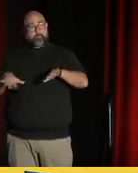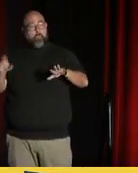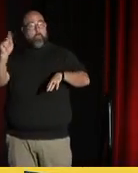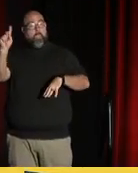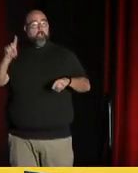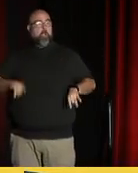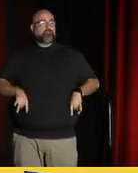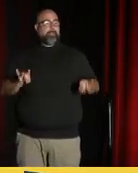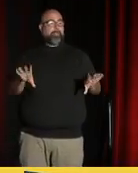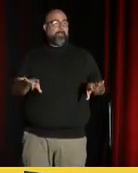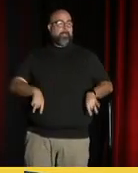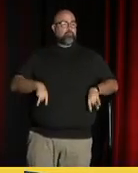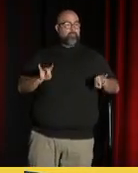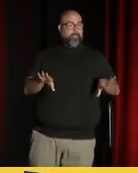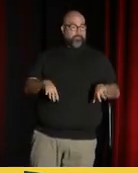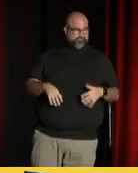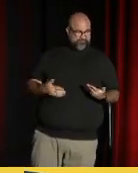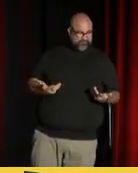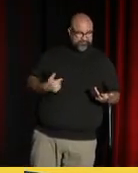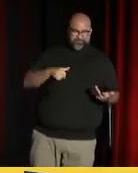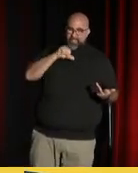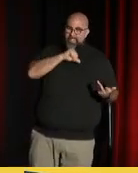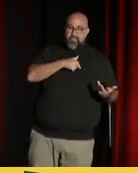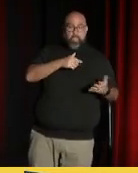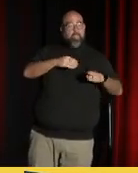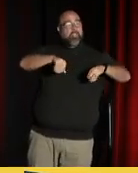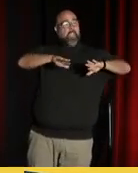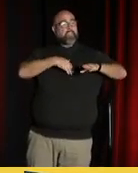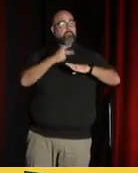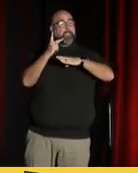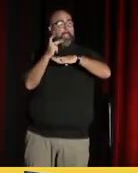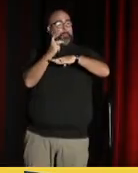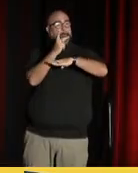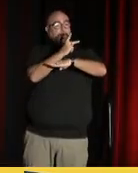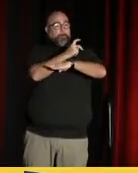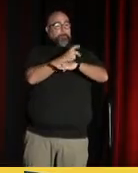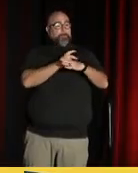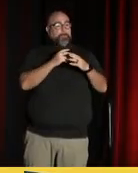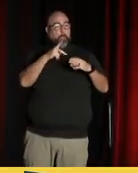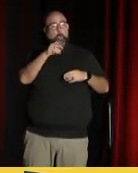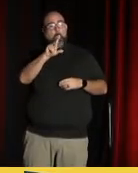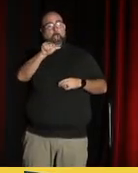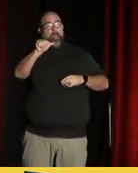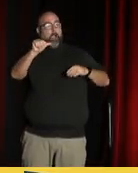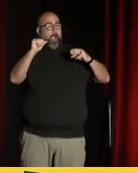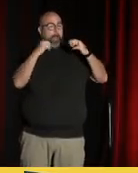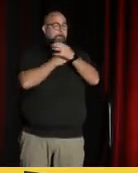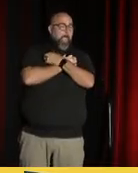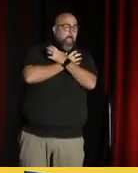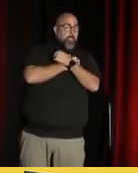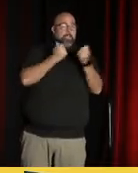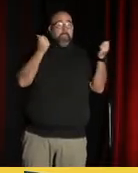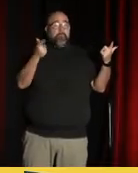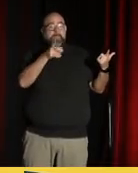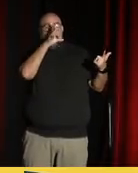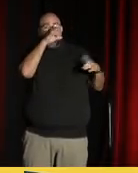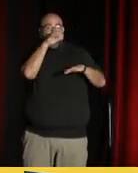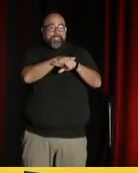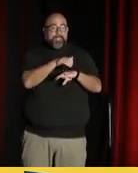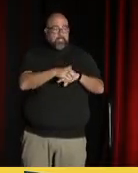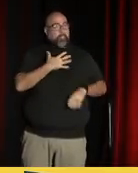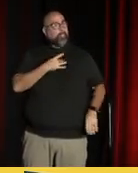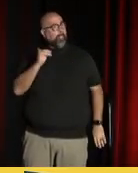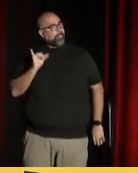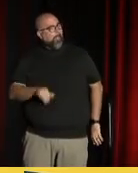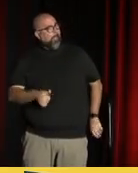Australia. Yeah, the land of kangaroos and koala bears. Everybody speaks English, so I like